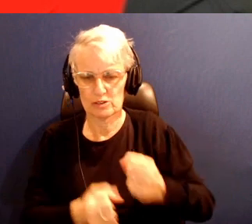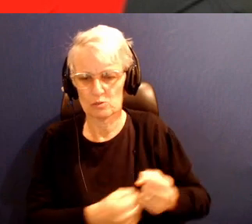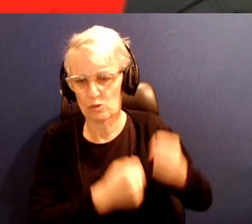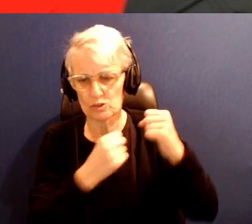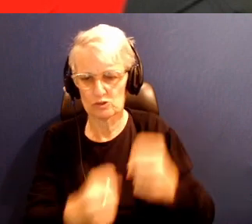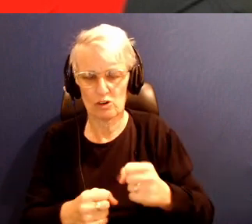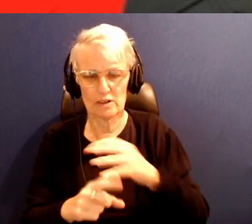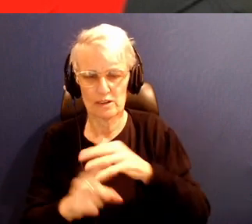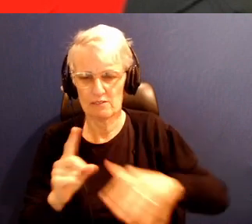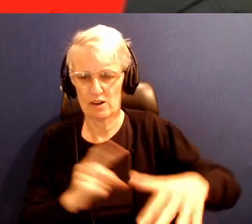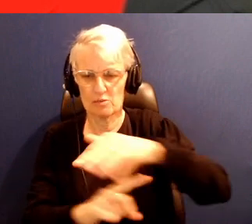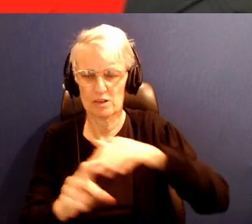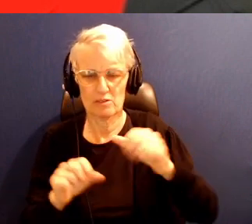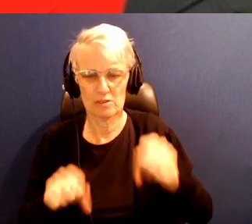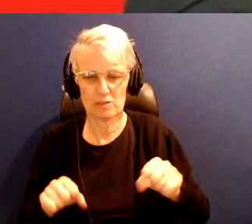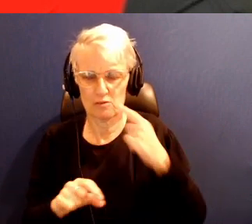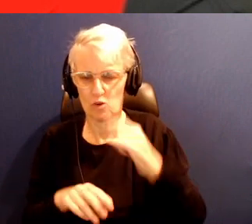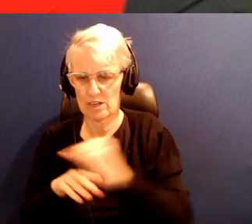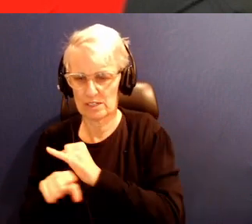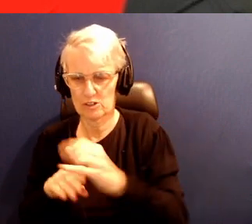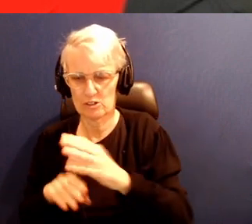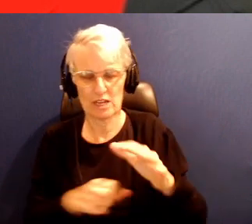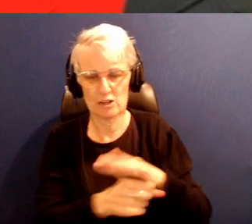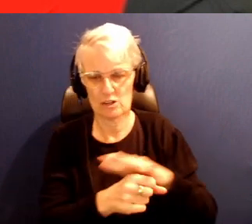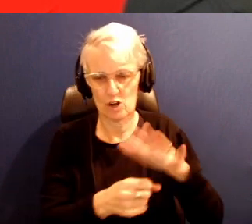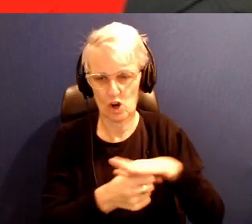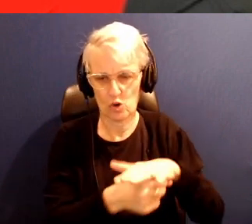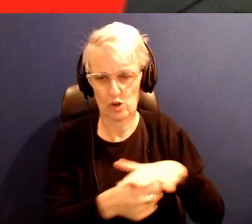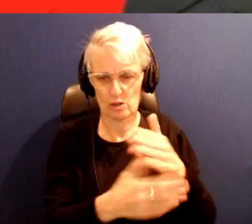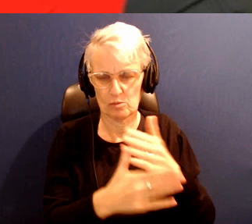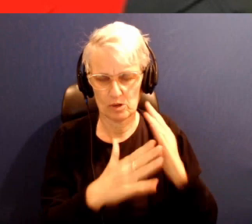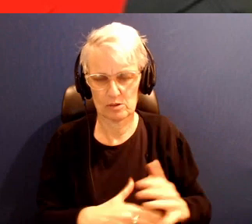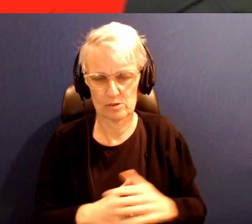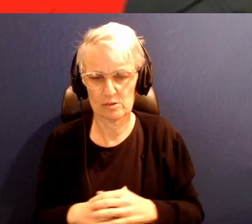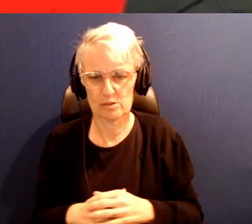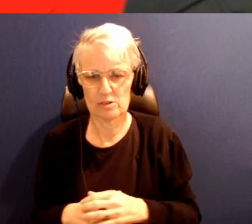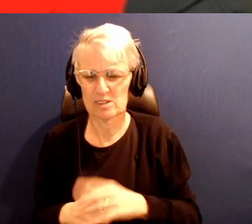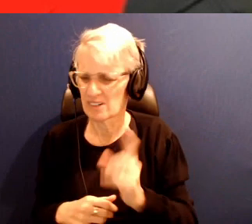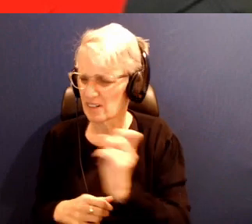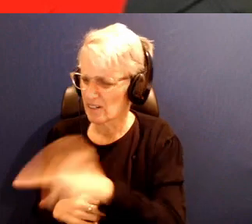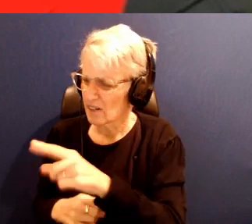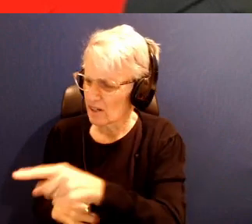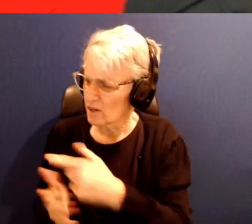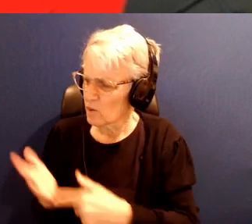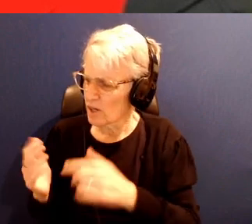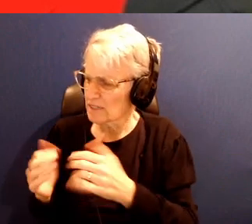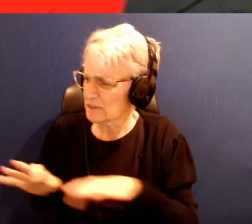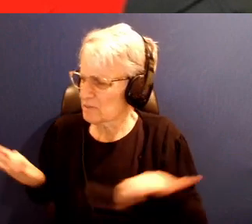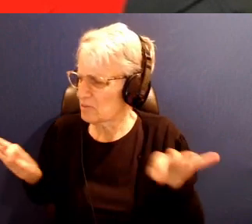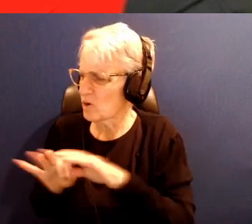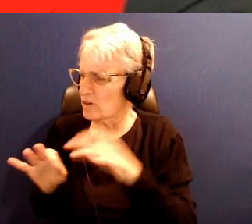strengthen environmental capacities for both interns and local partners. Ariel, what are the